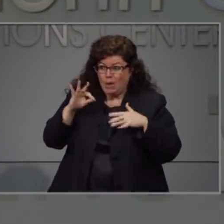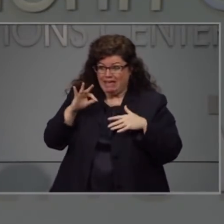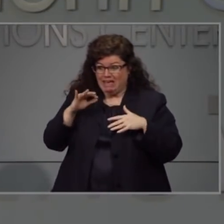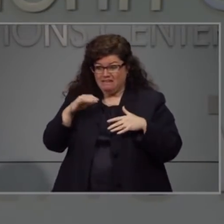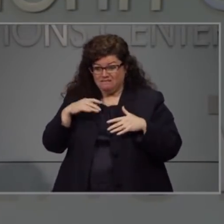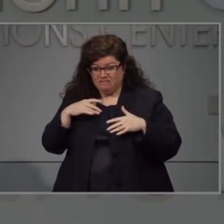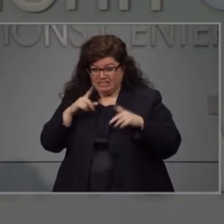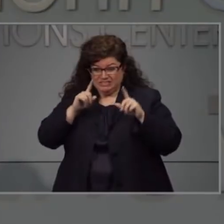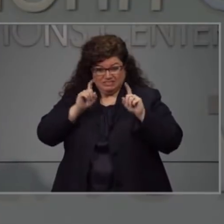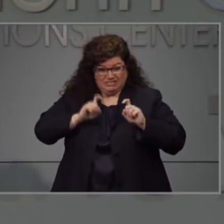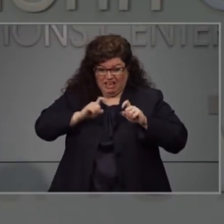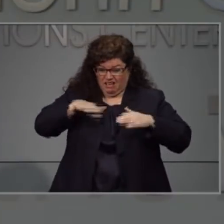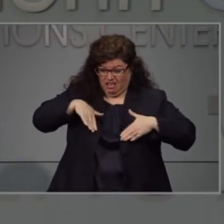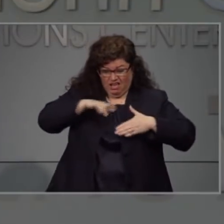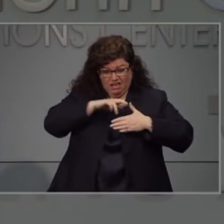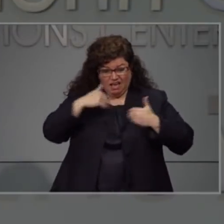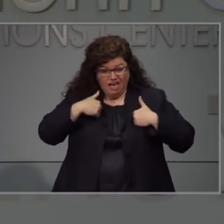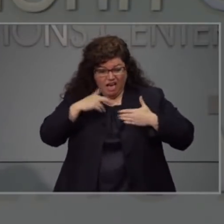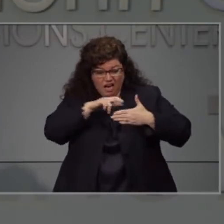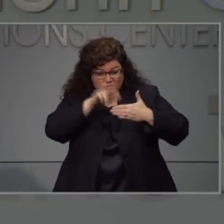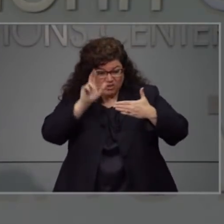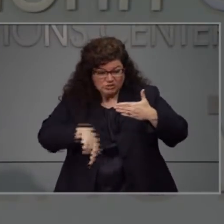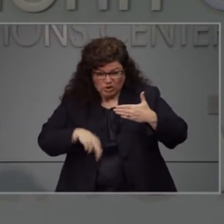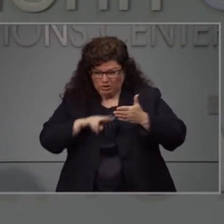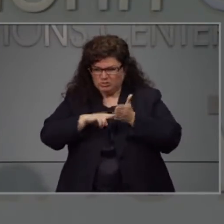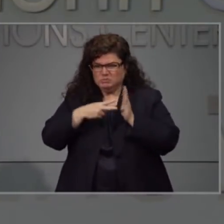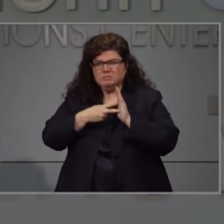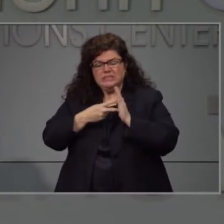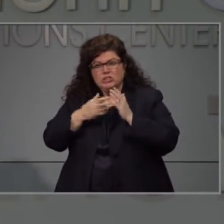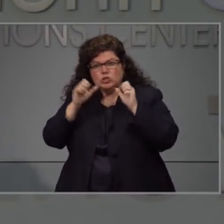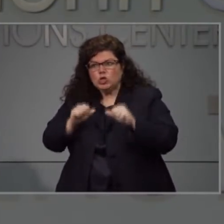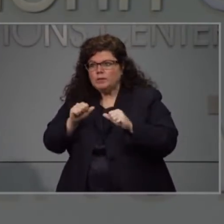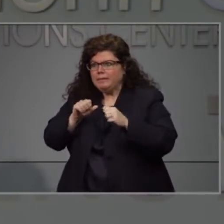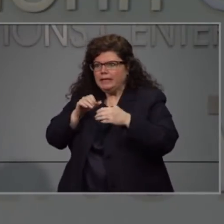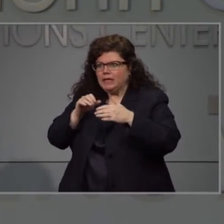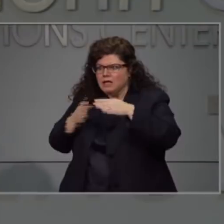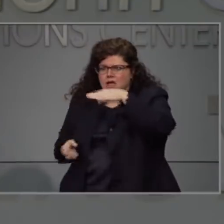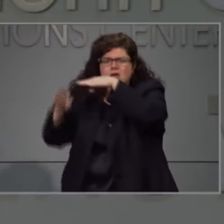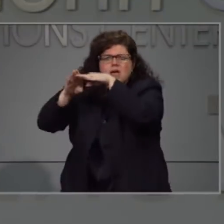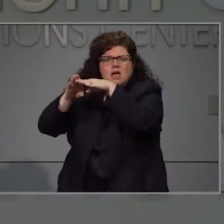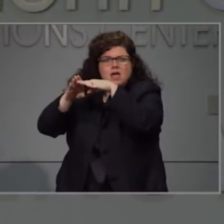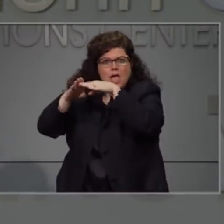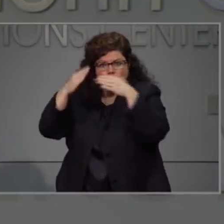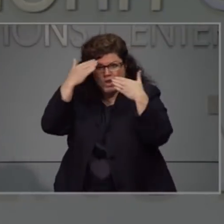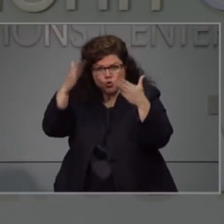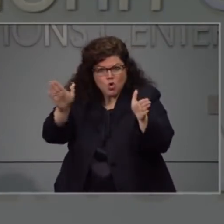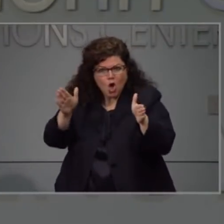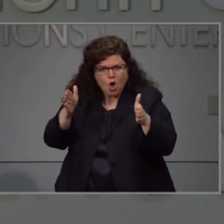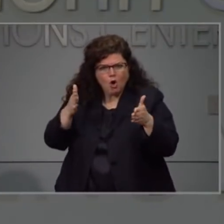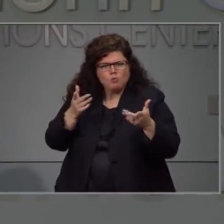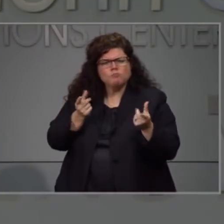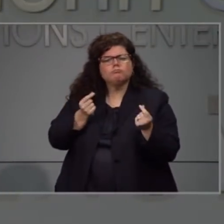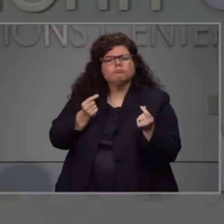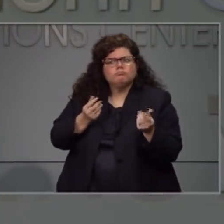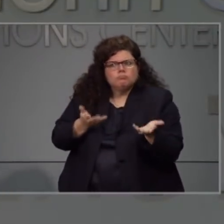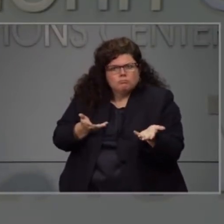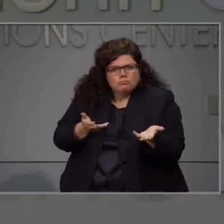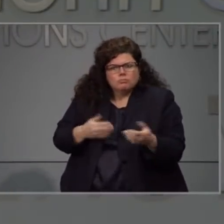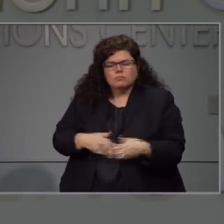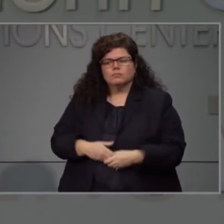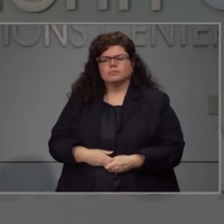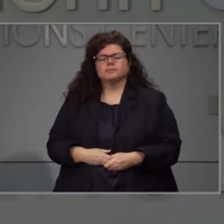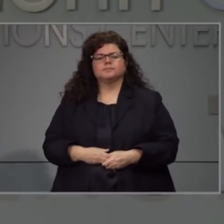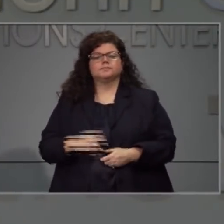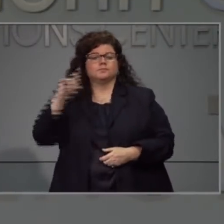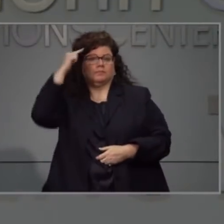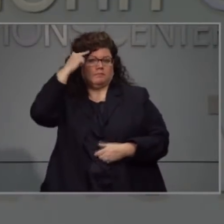We look at trends over time, and Dr. Cohen just went over the trends that we are watching. We like to look at